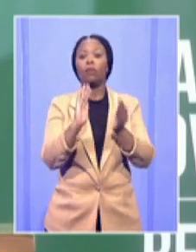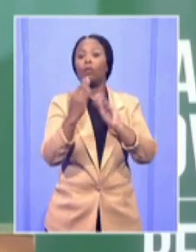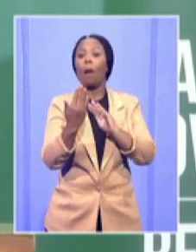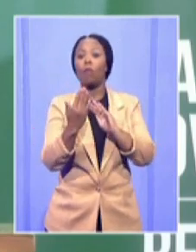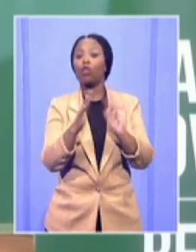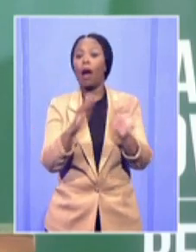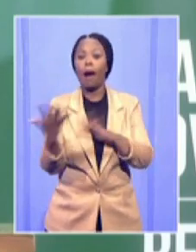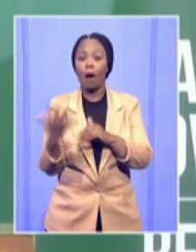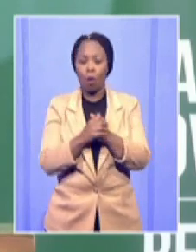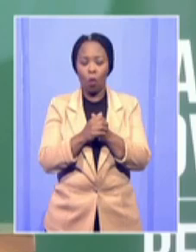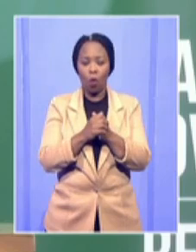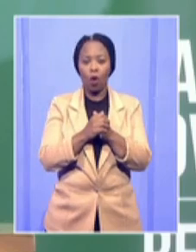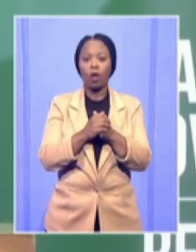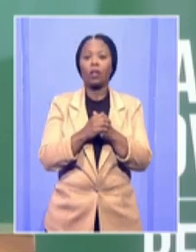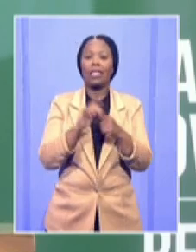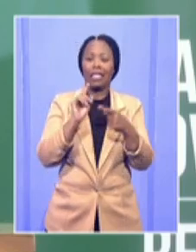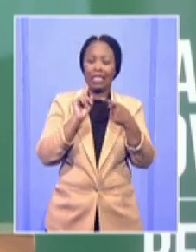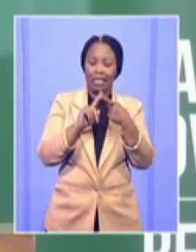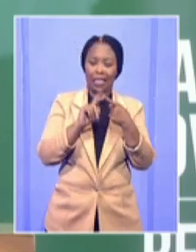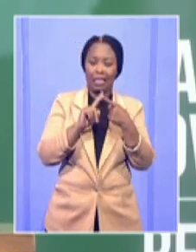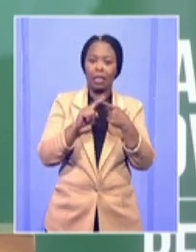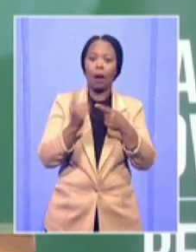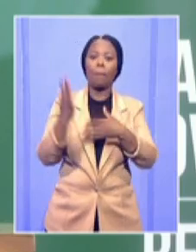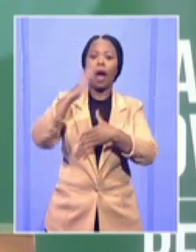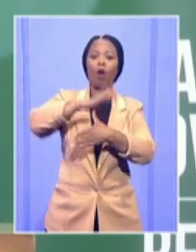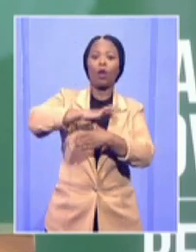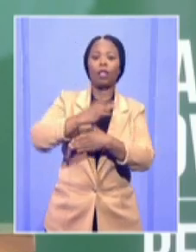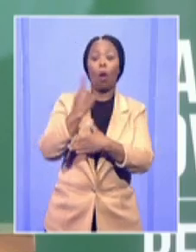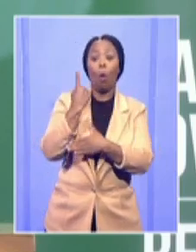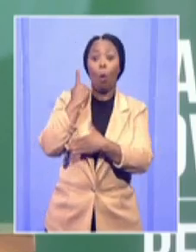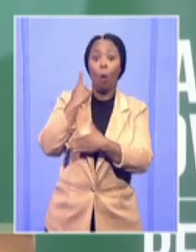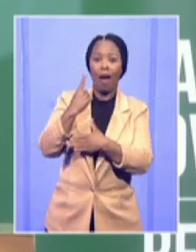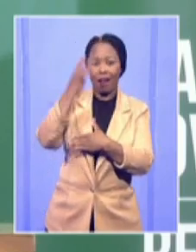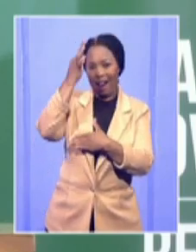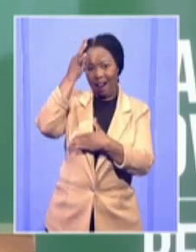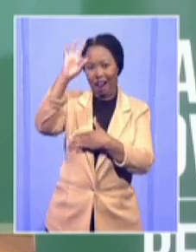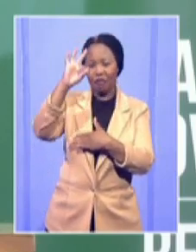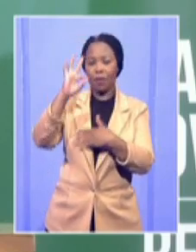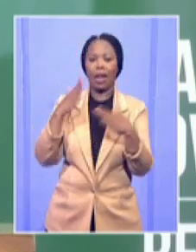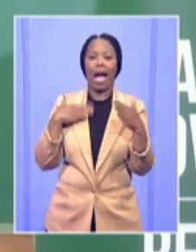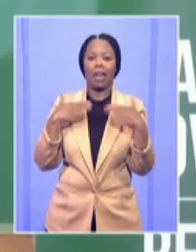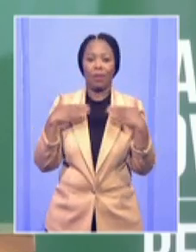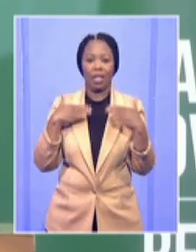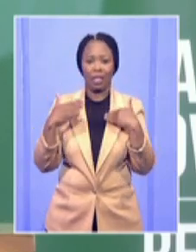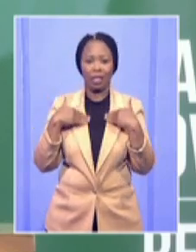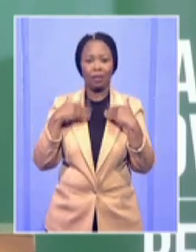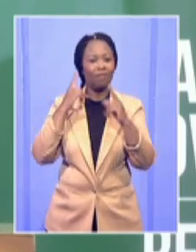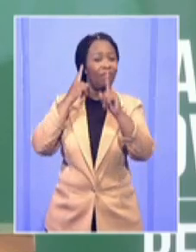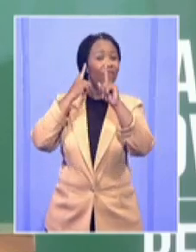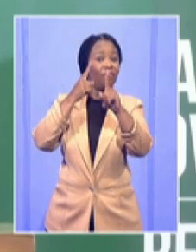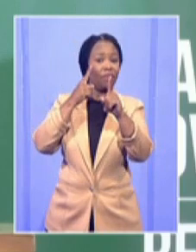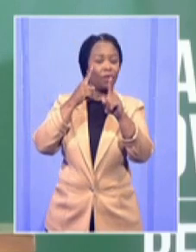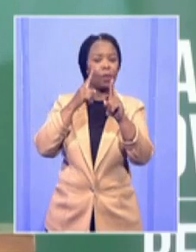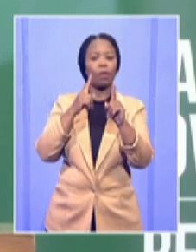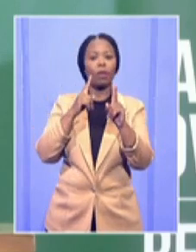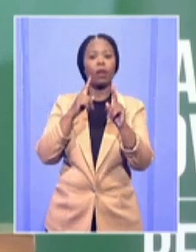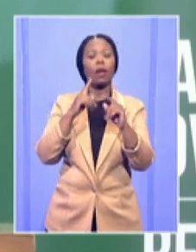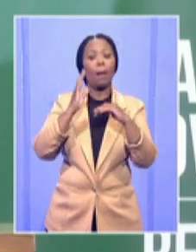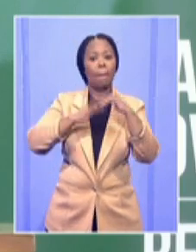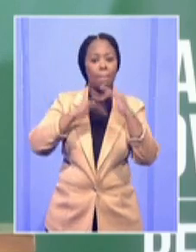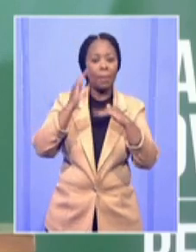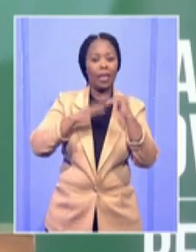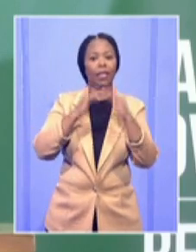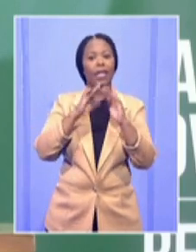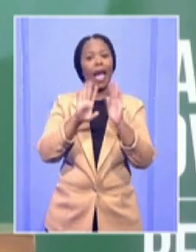with priority 1 of the current government administration, which is about building a capable, ethical, and a